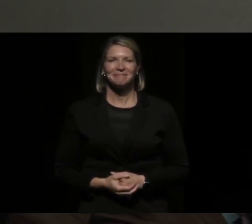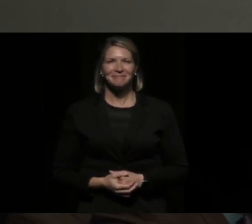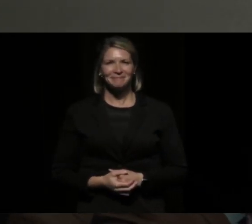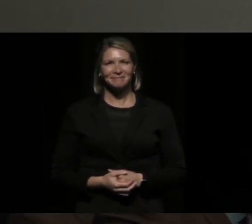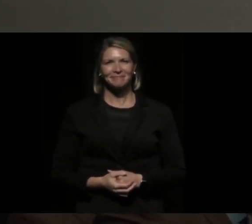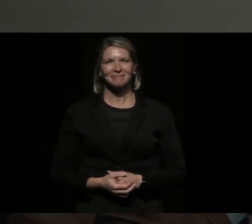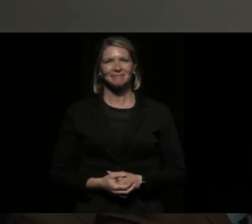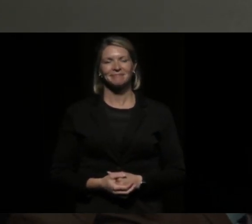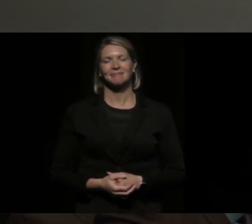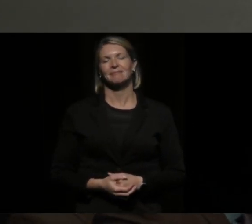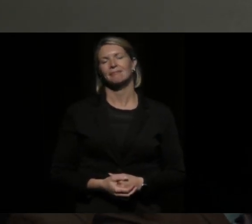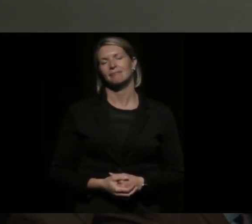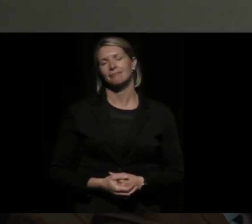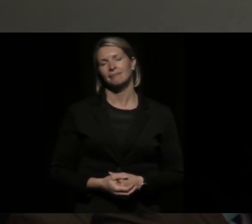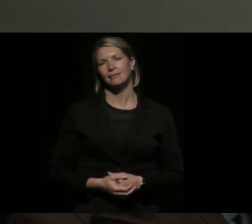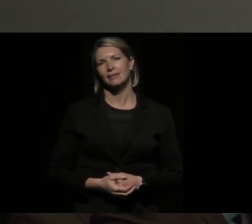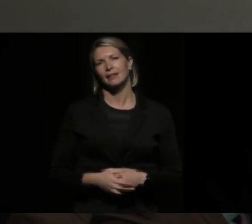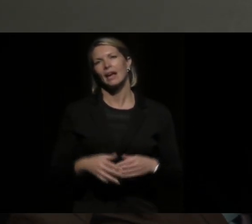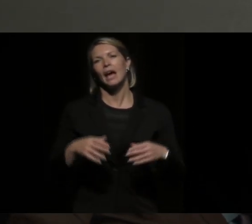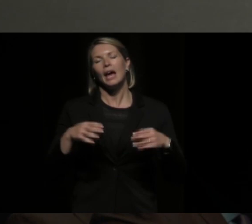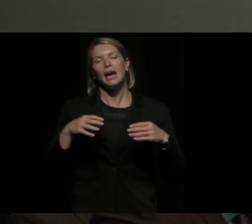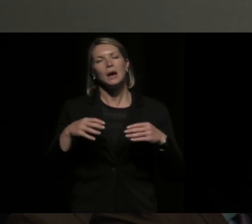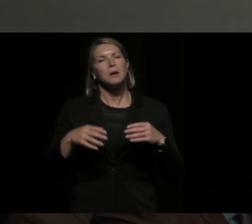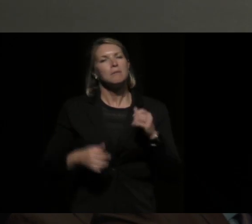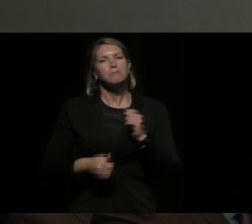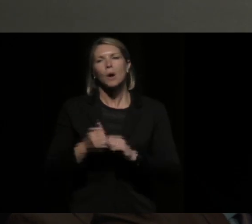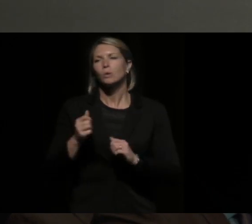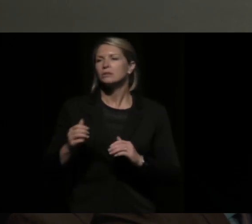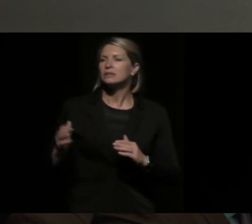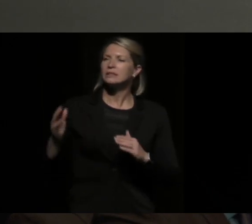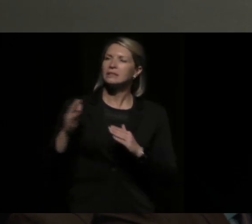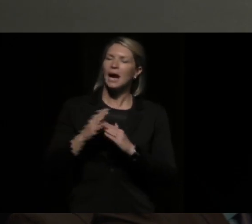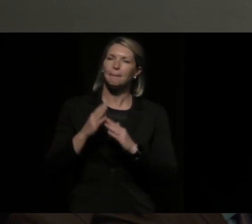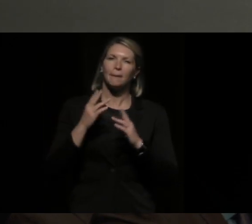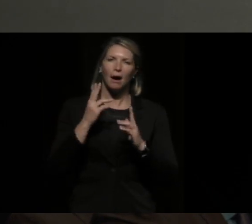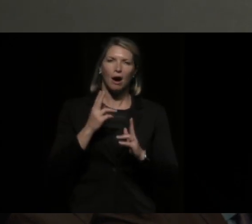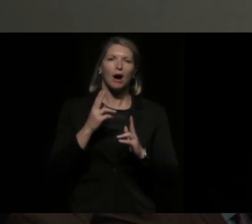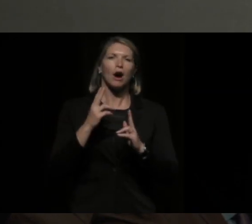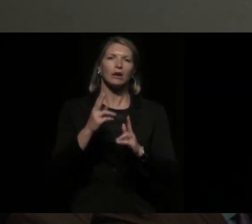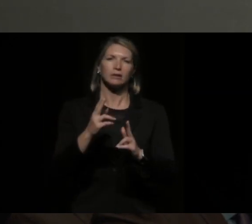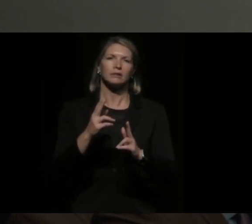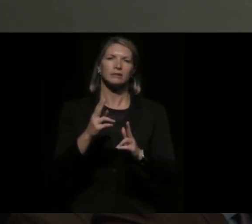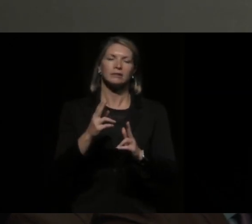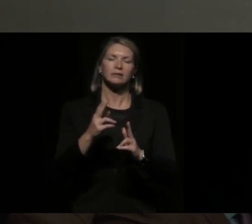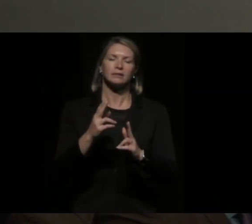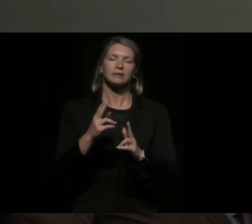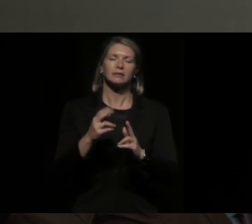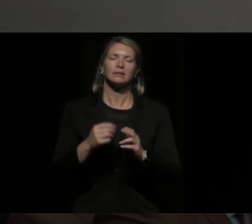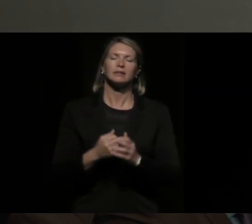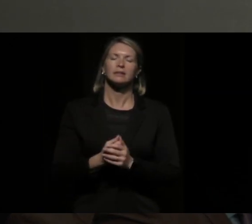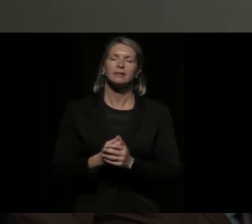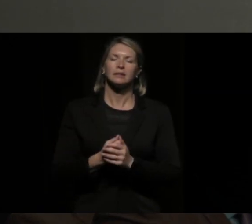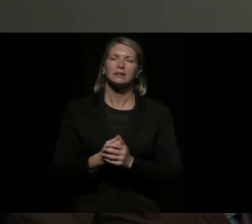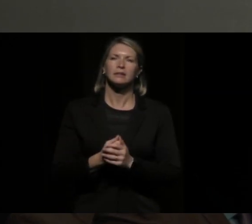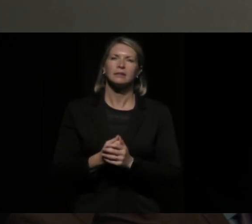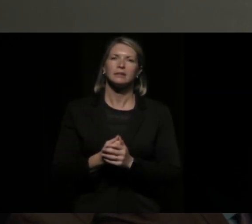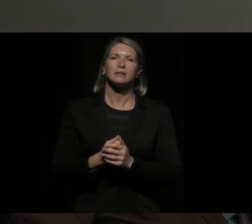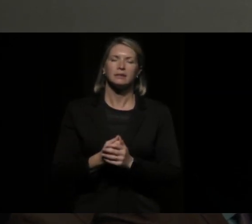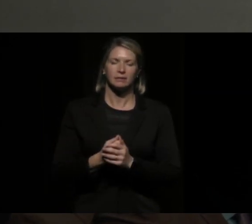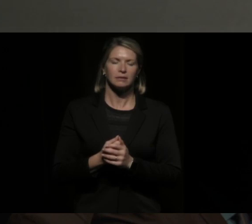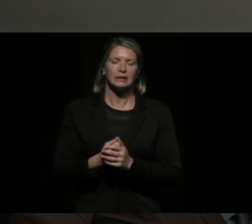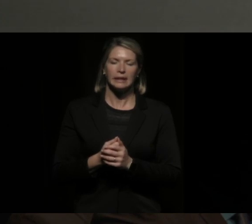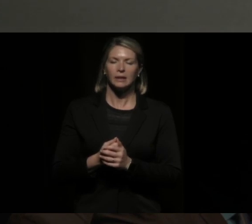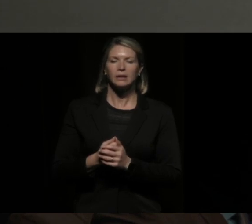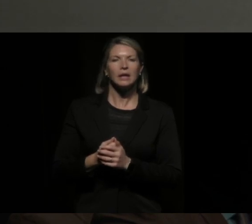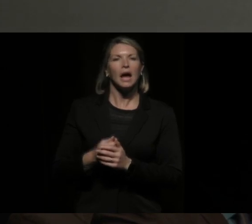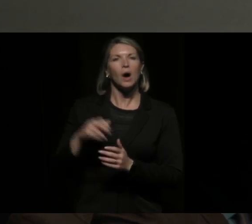By accepting the highest honor that our public service employees can receive, you are joining elite company. What matters the most in the history of